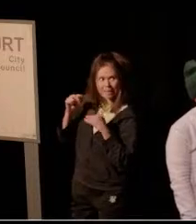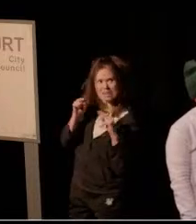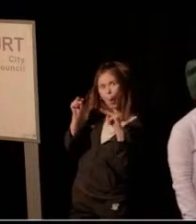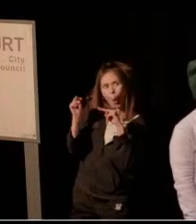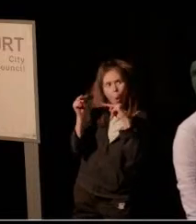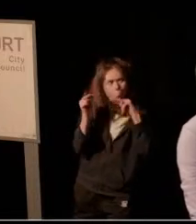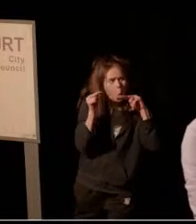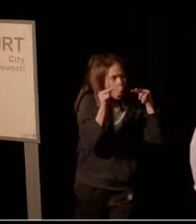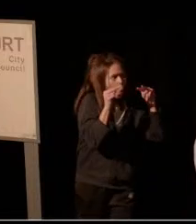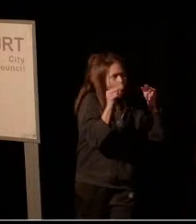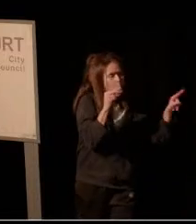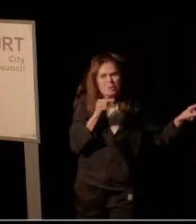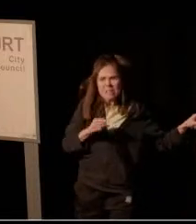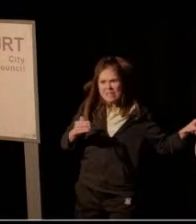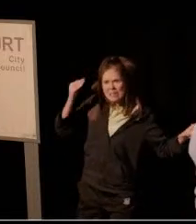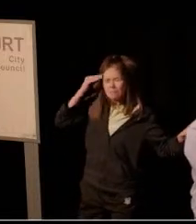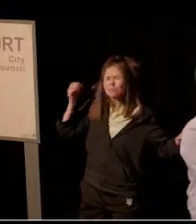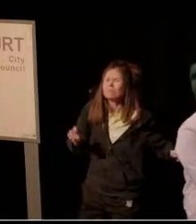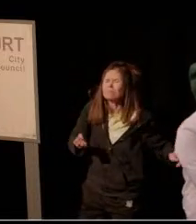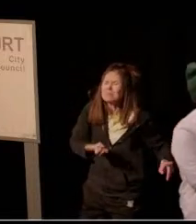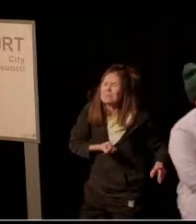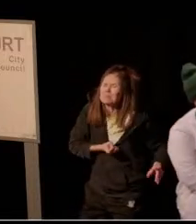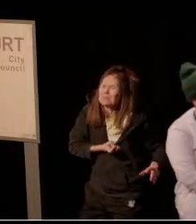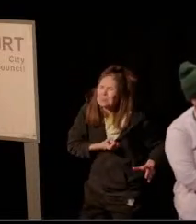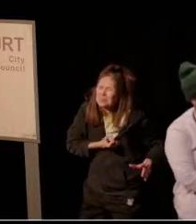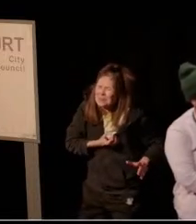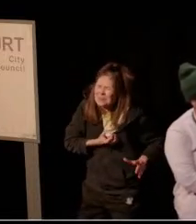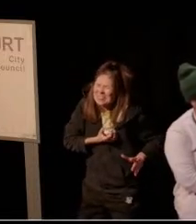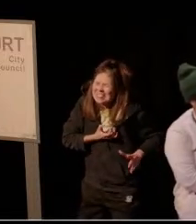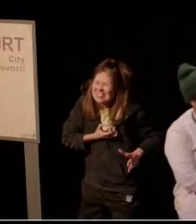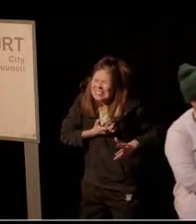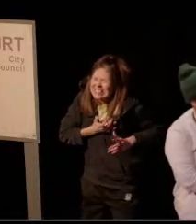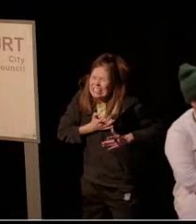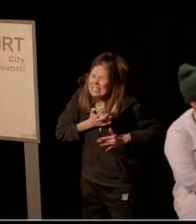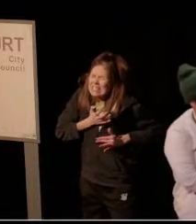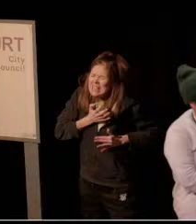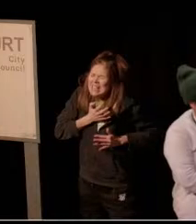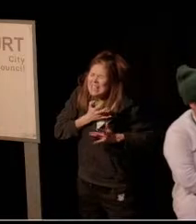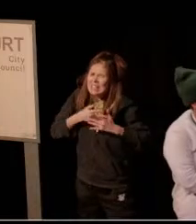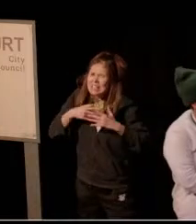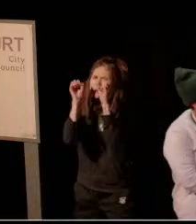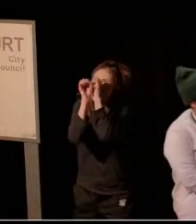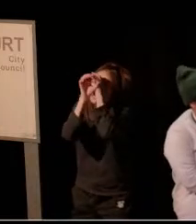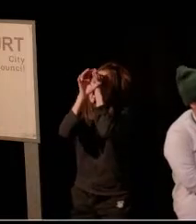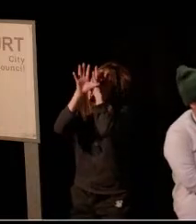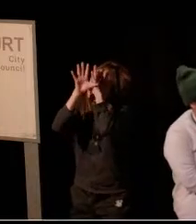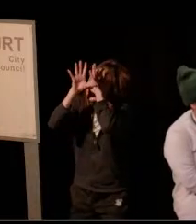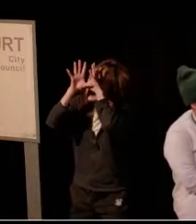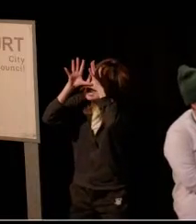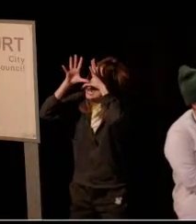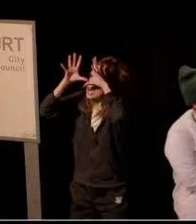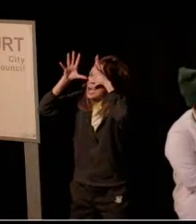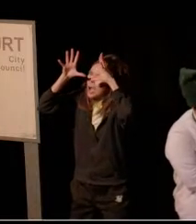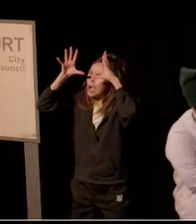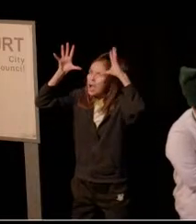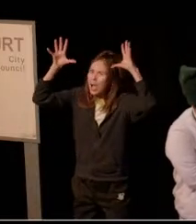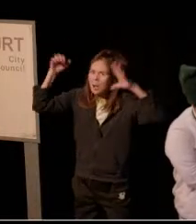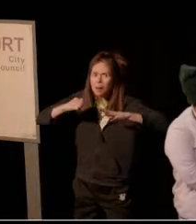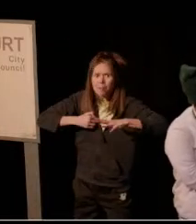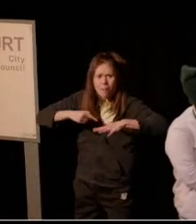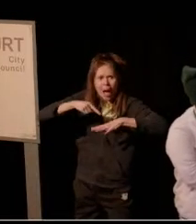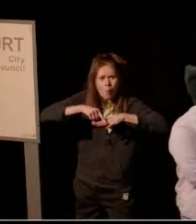you make possible all things not to be believed. Communicator of dreams, partner to all things